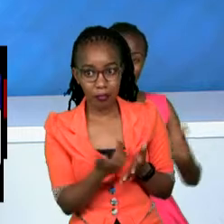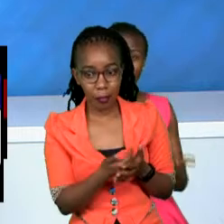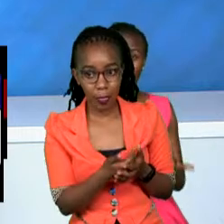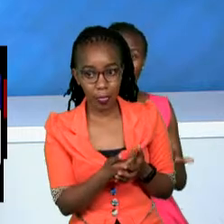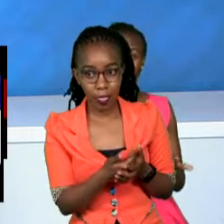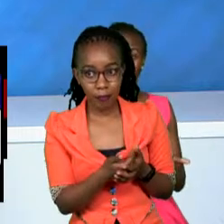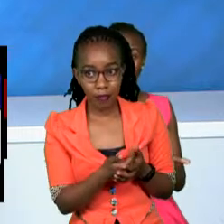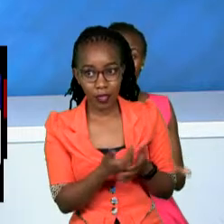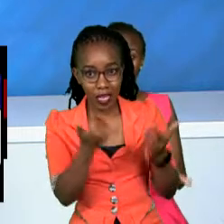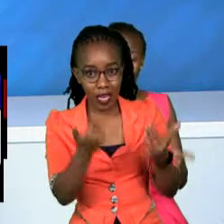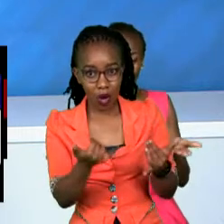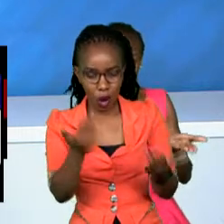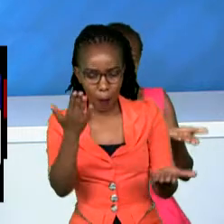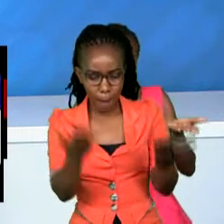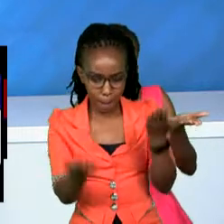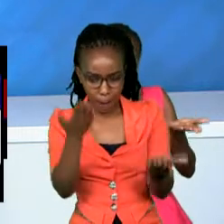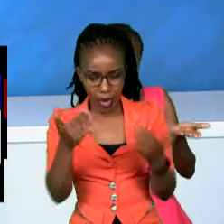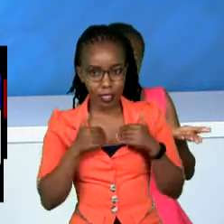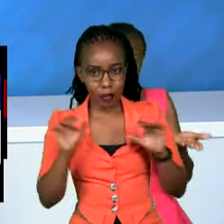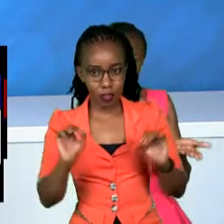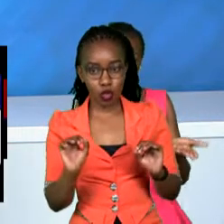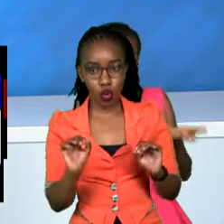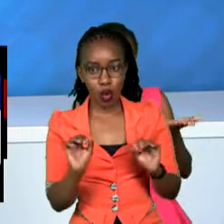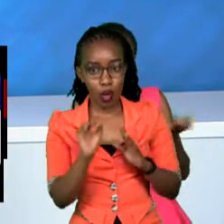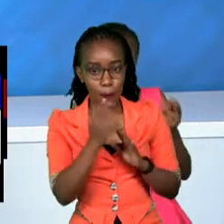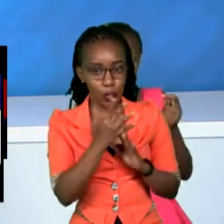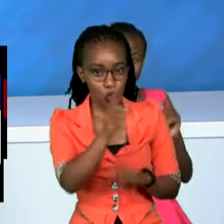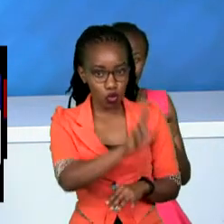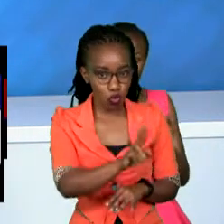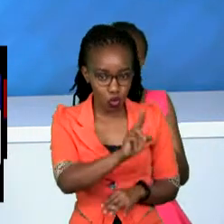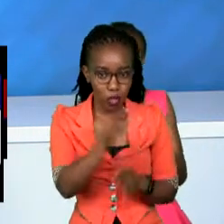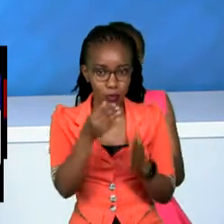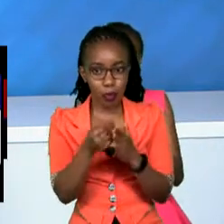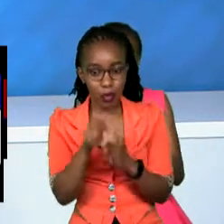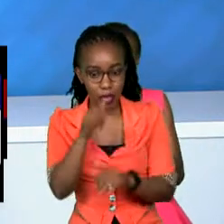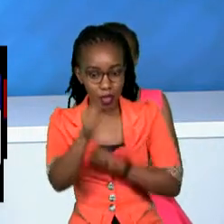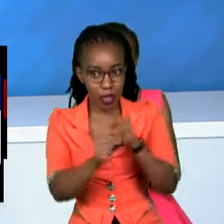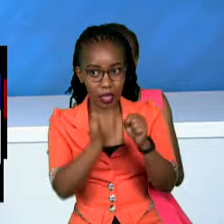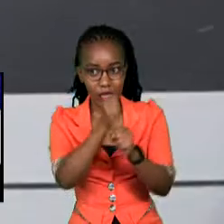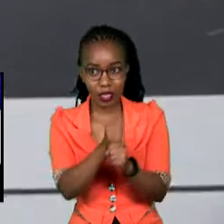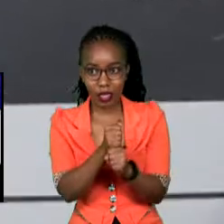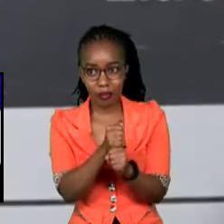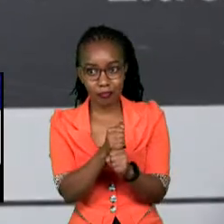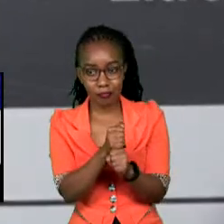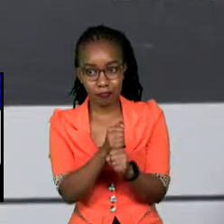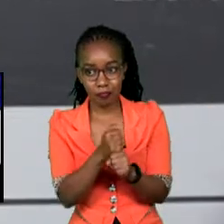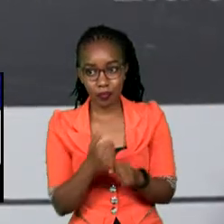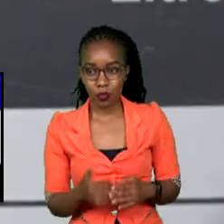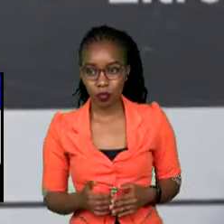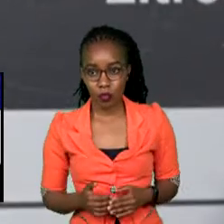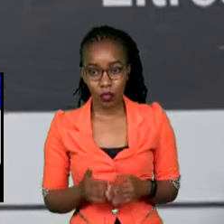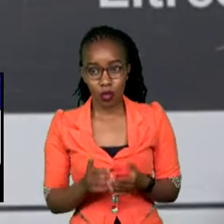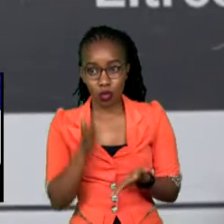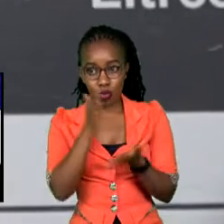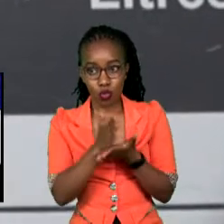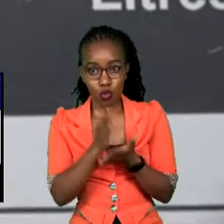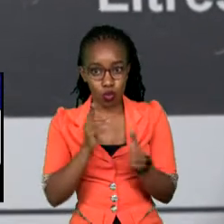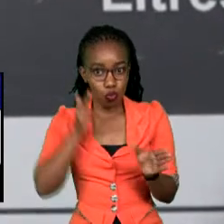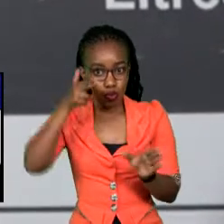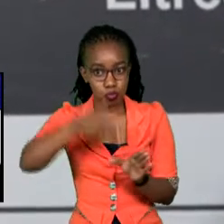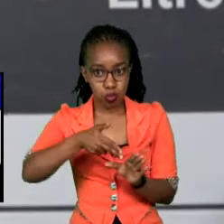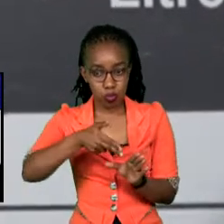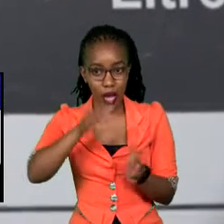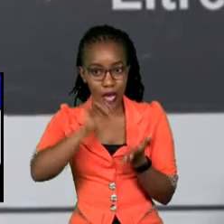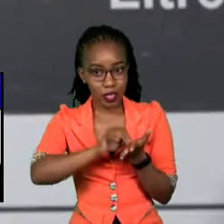a current imbalance between in expenditures and revenues for this financial year. It's all of the above. Indeed, where fuel prices